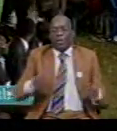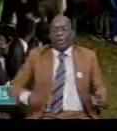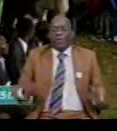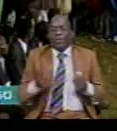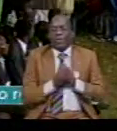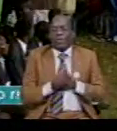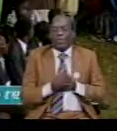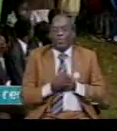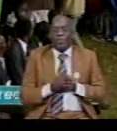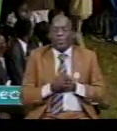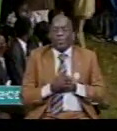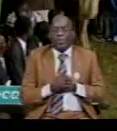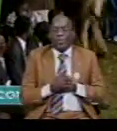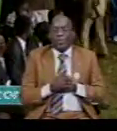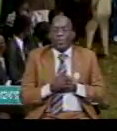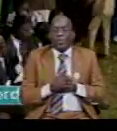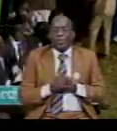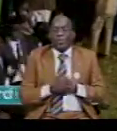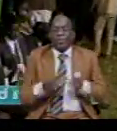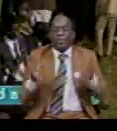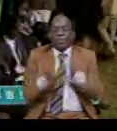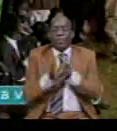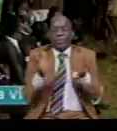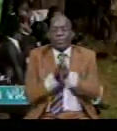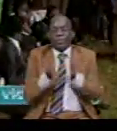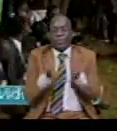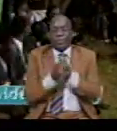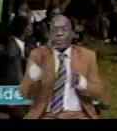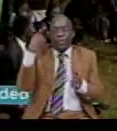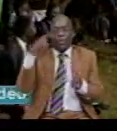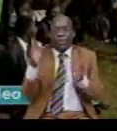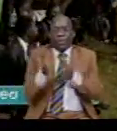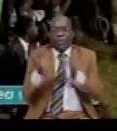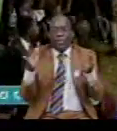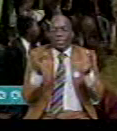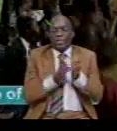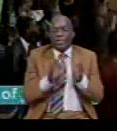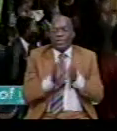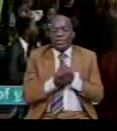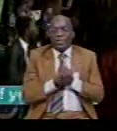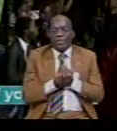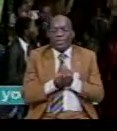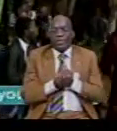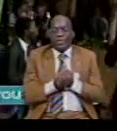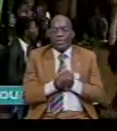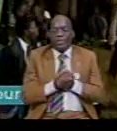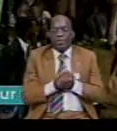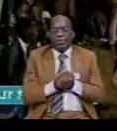Lord. Put your hand together for Jesus.